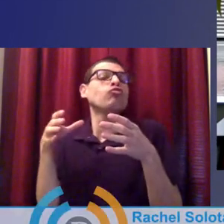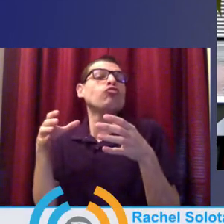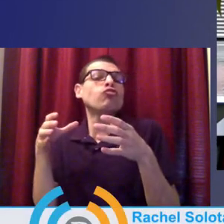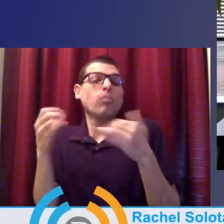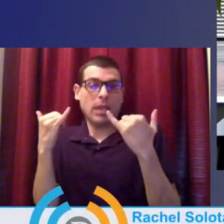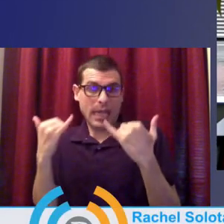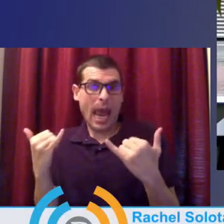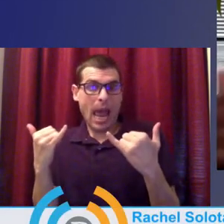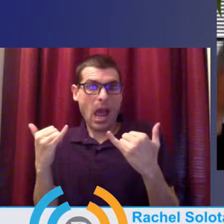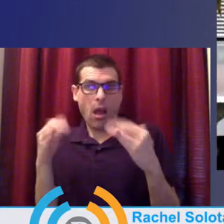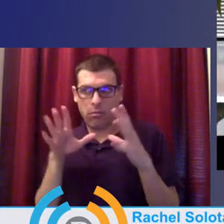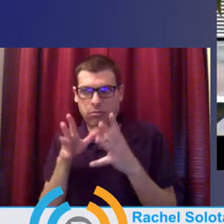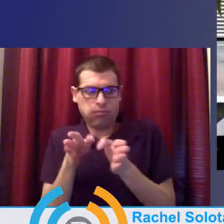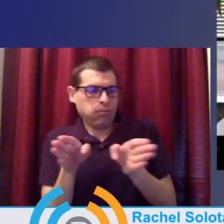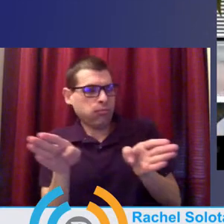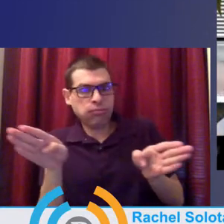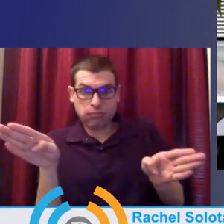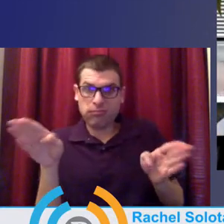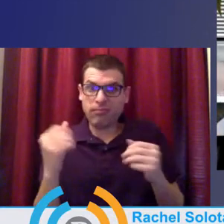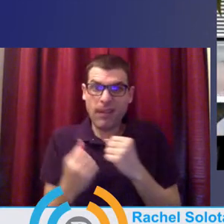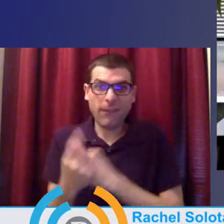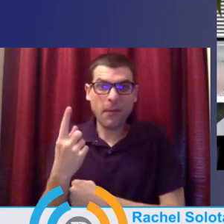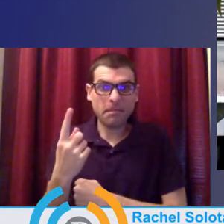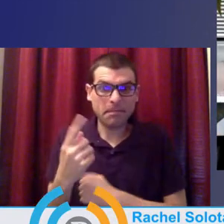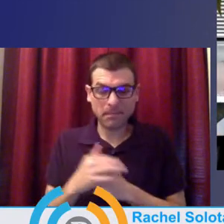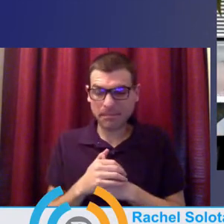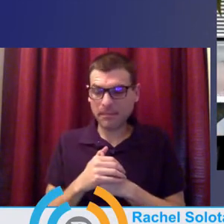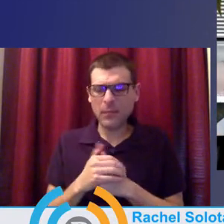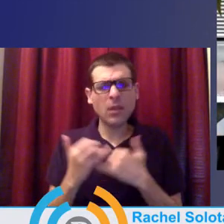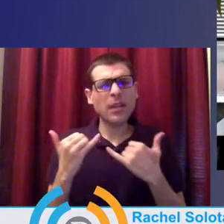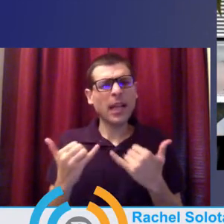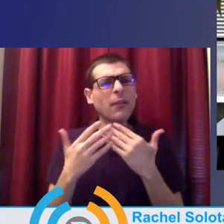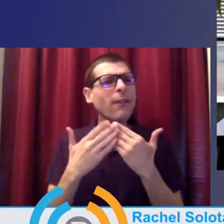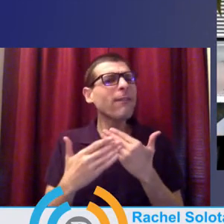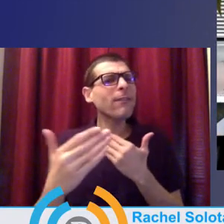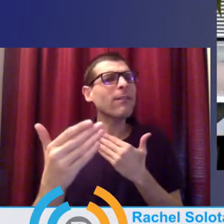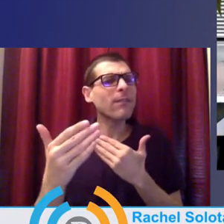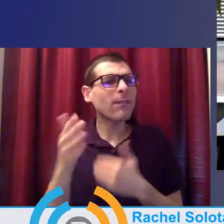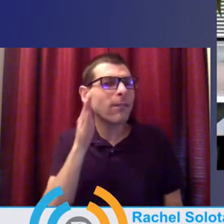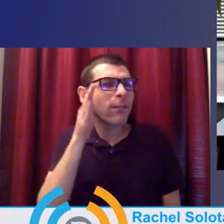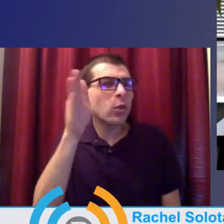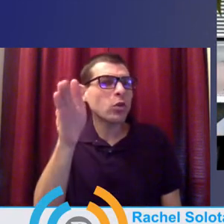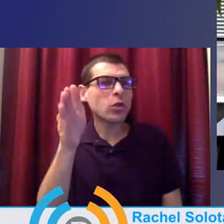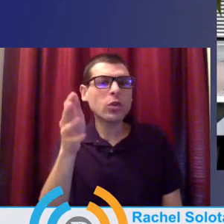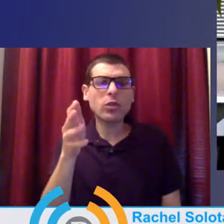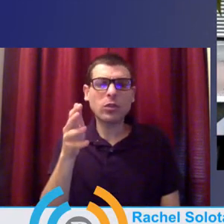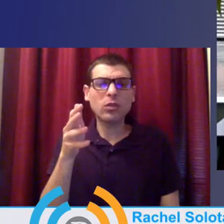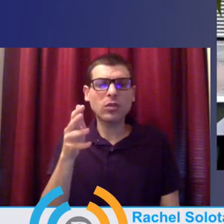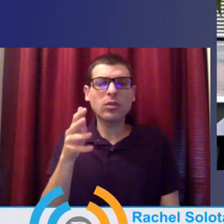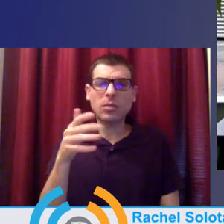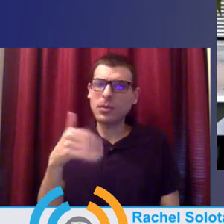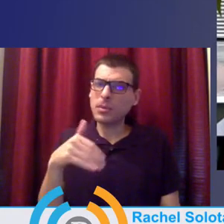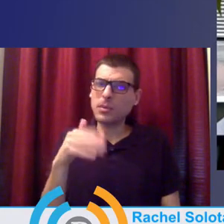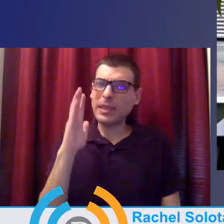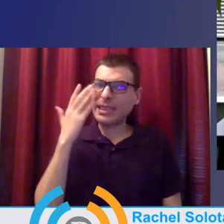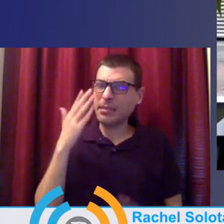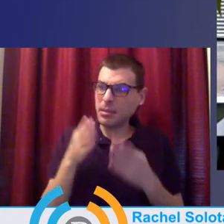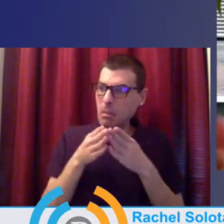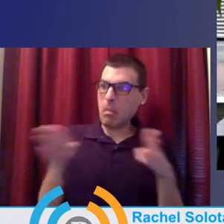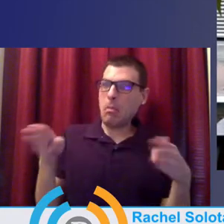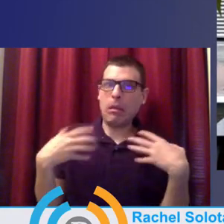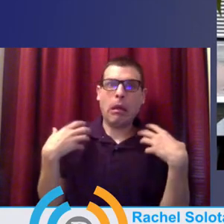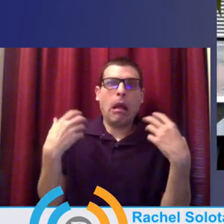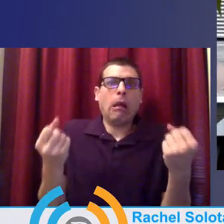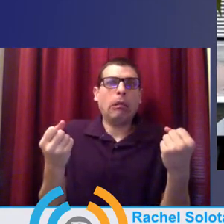eye, but also now looking to the future being, I think your words were, a crucial pillar in the work of confronting the community's biggest challenges: